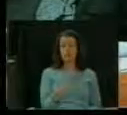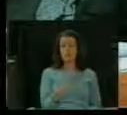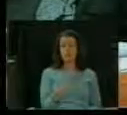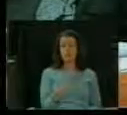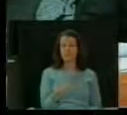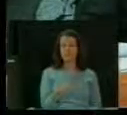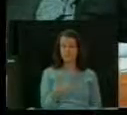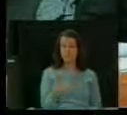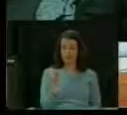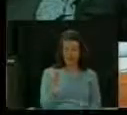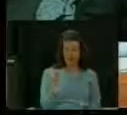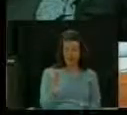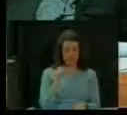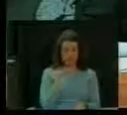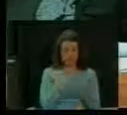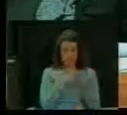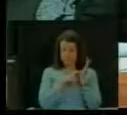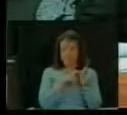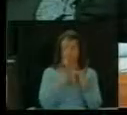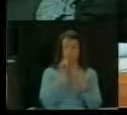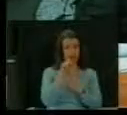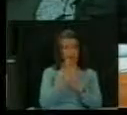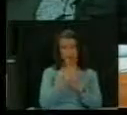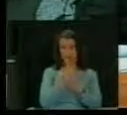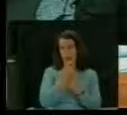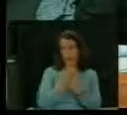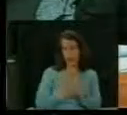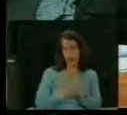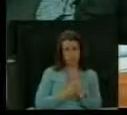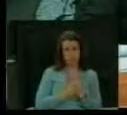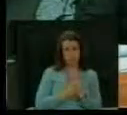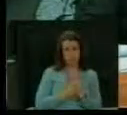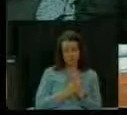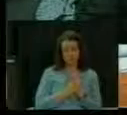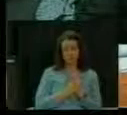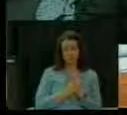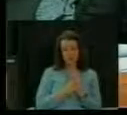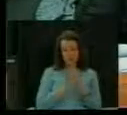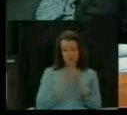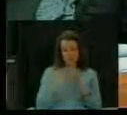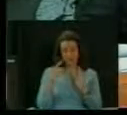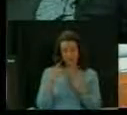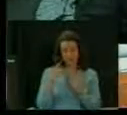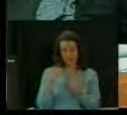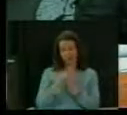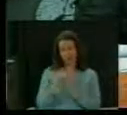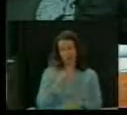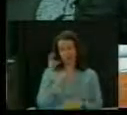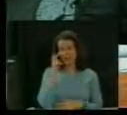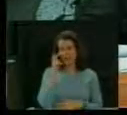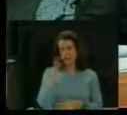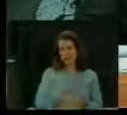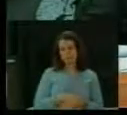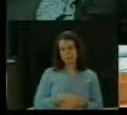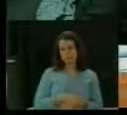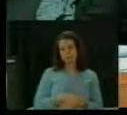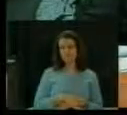as I said, would this not too? Yes. This is not a requirement of state law, all